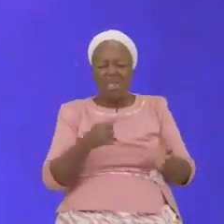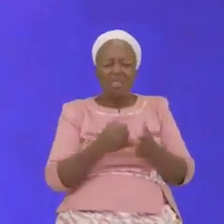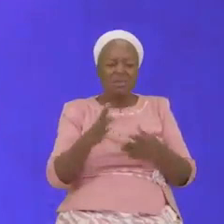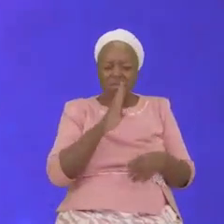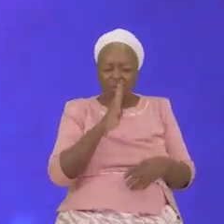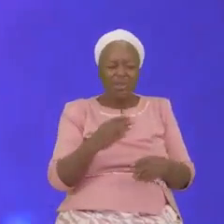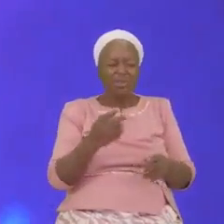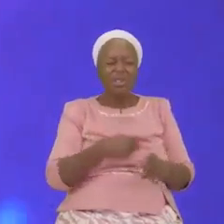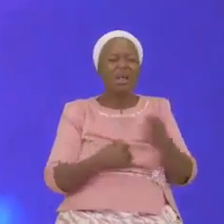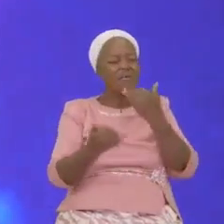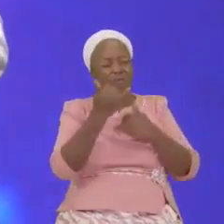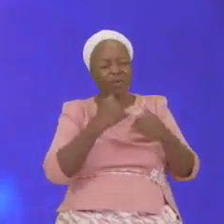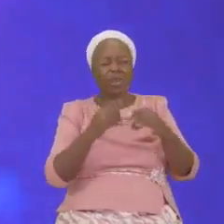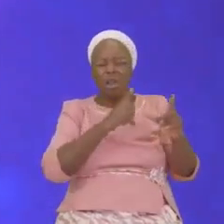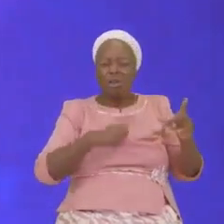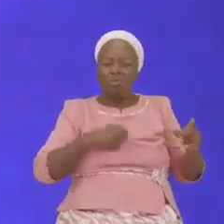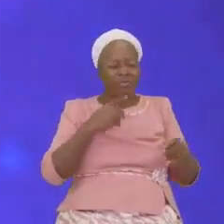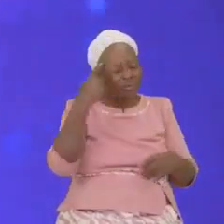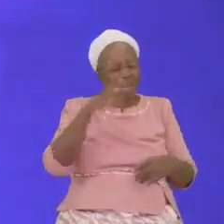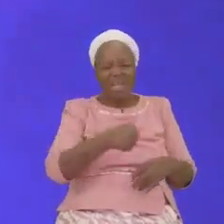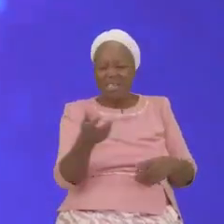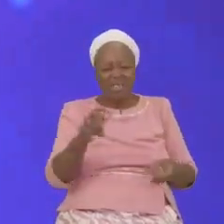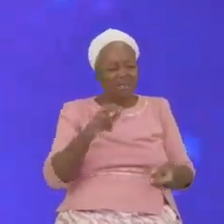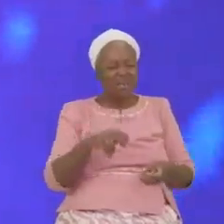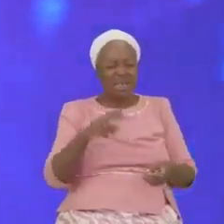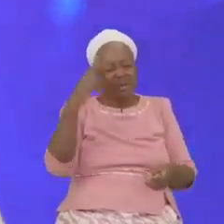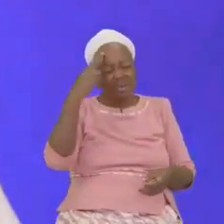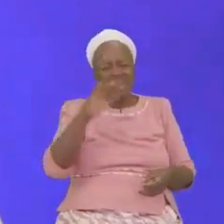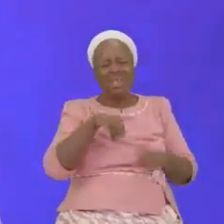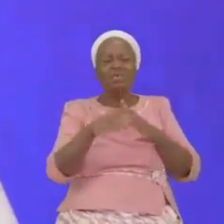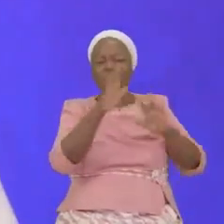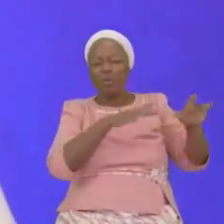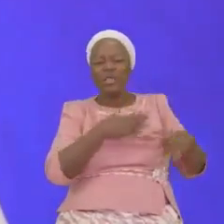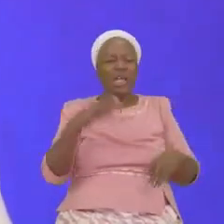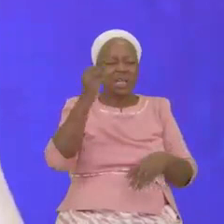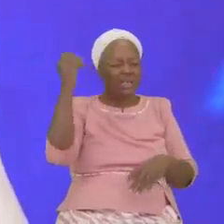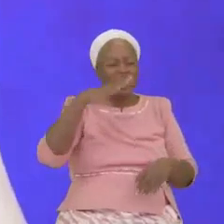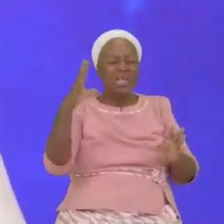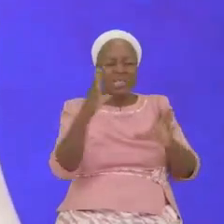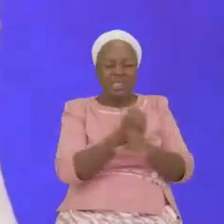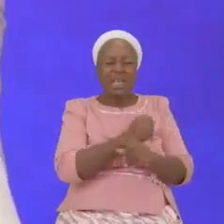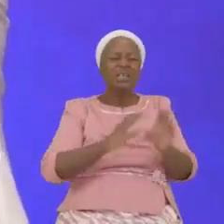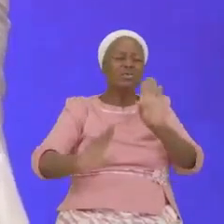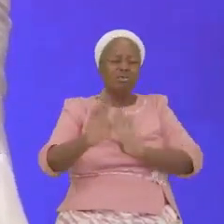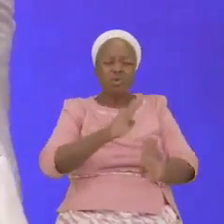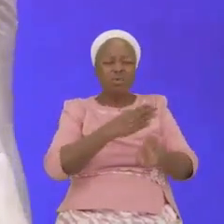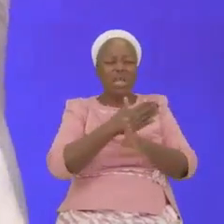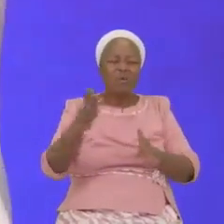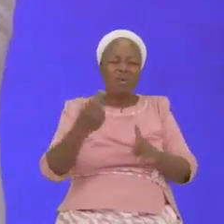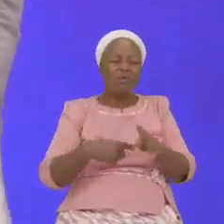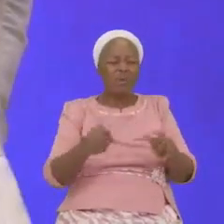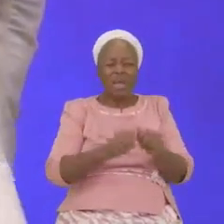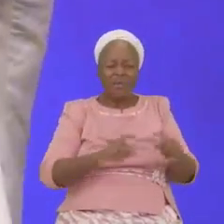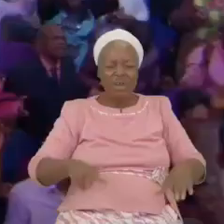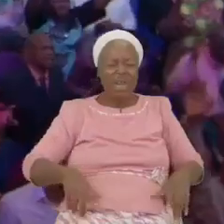for whatever reason, Lord, in your mercy and grace, take torment away from every life